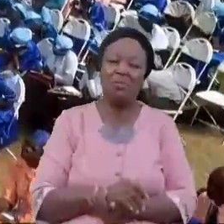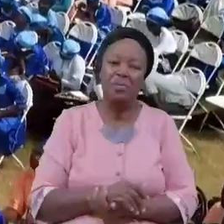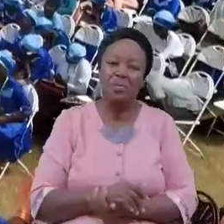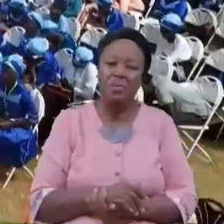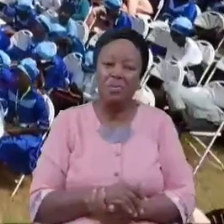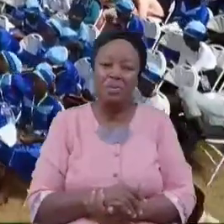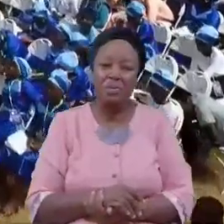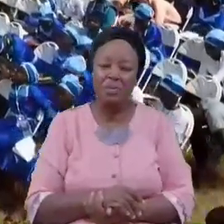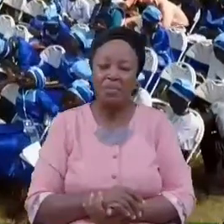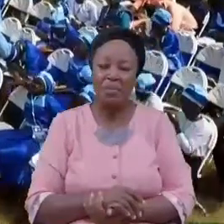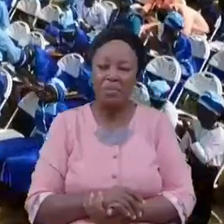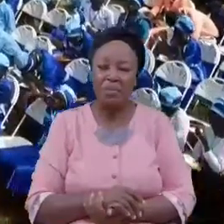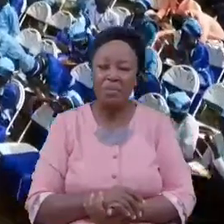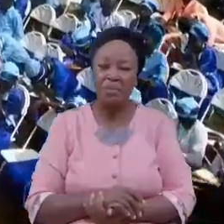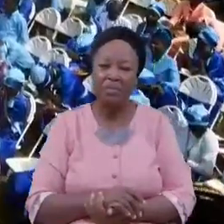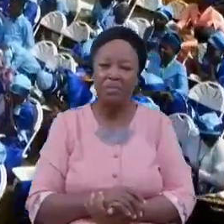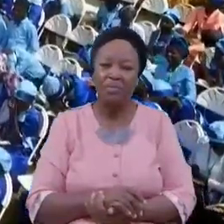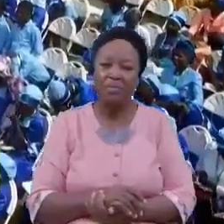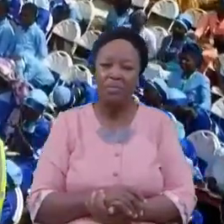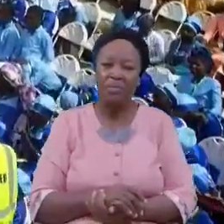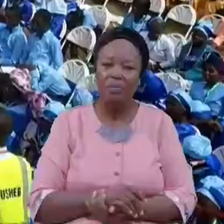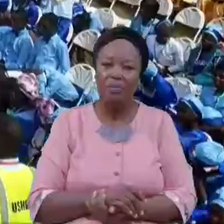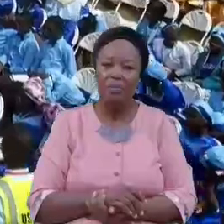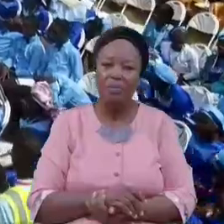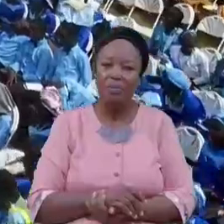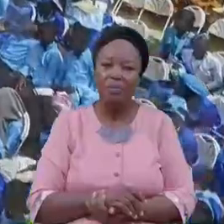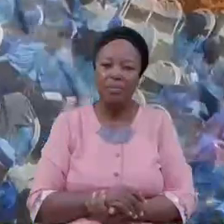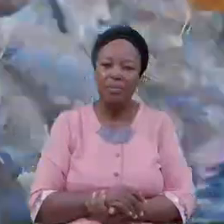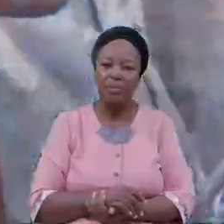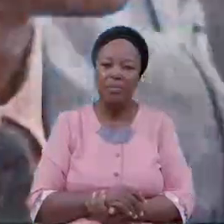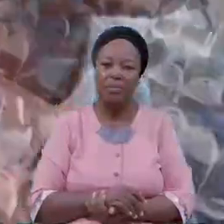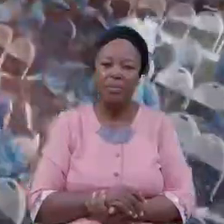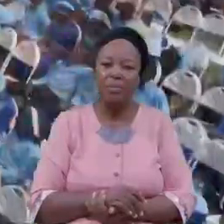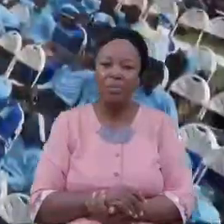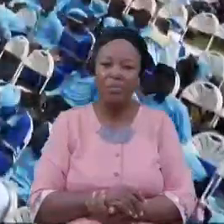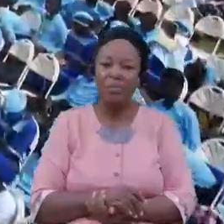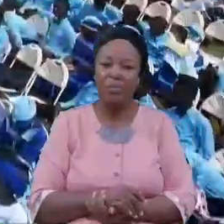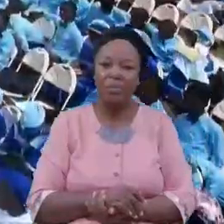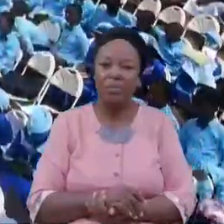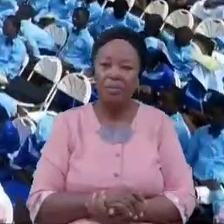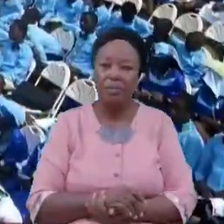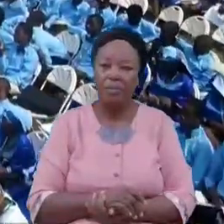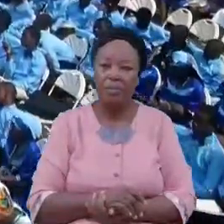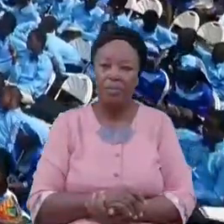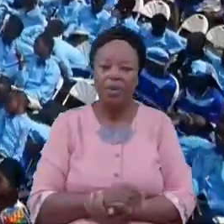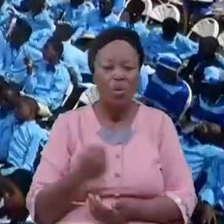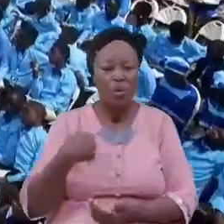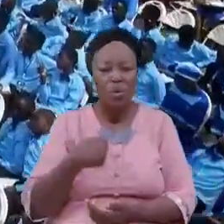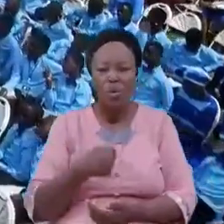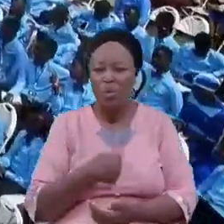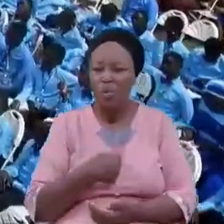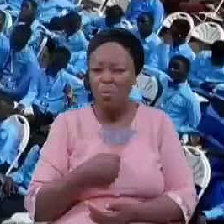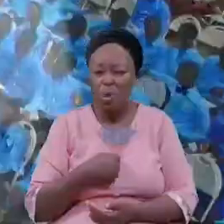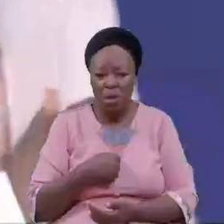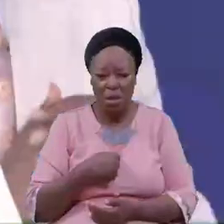leur enseigner des leçons. Il faut leur montrer quelque chose. Ah, toi qui parles comme ça, tu n'es pas artisan de père, tu n'es pas un enfant de Dieu. We didn't see you in church the